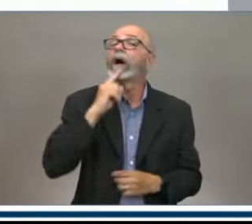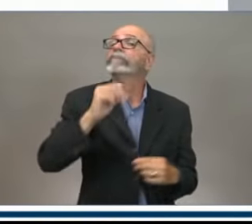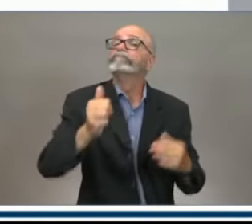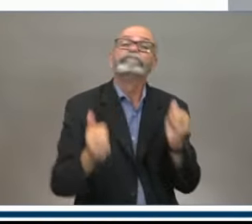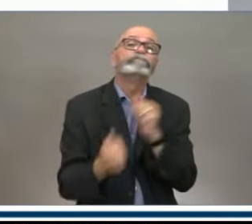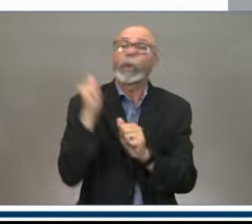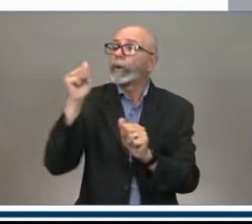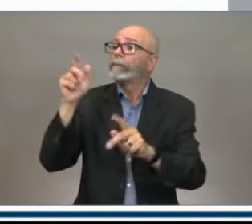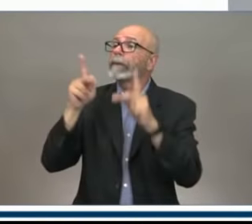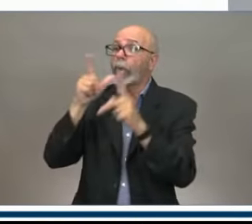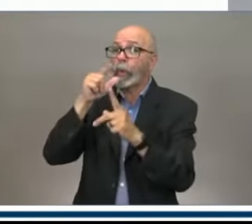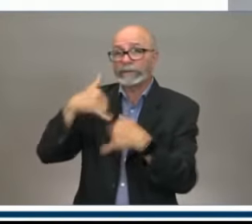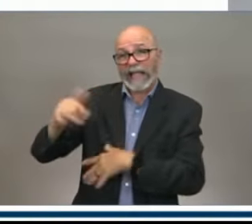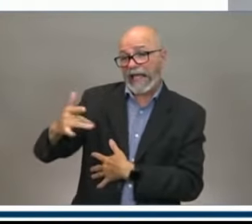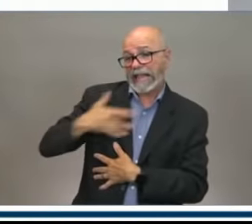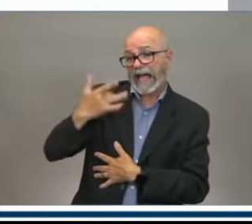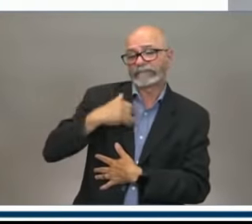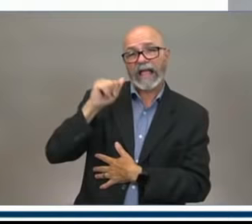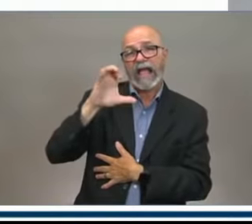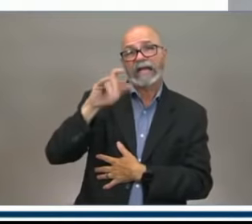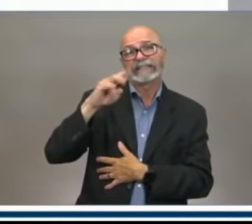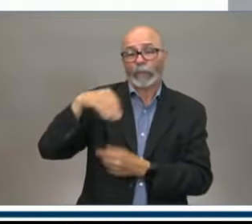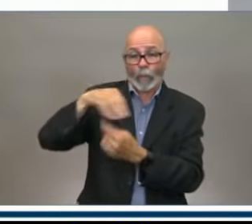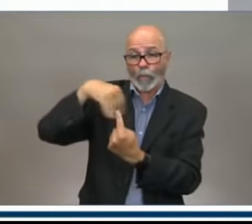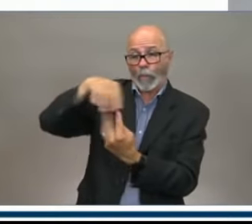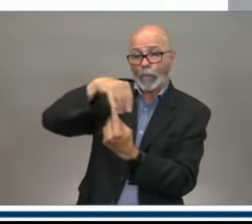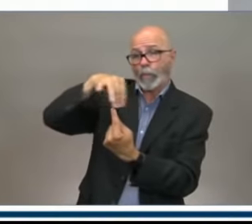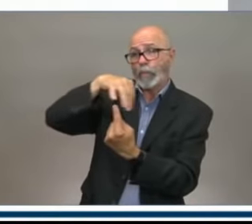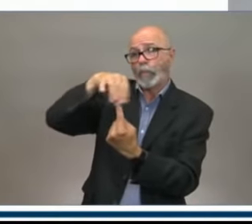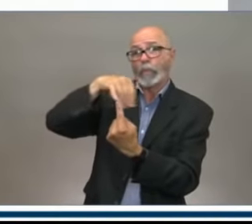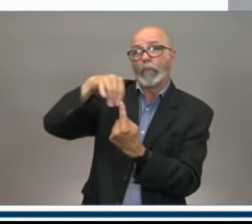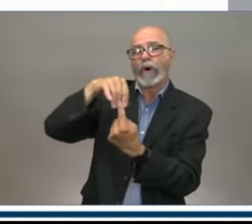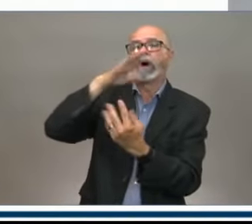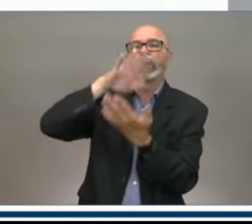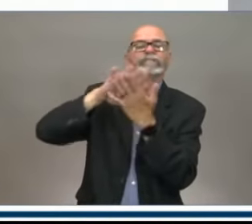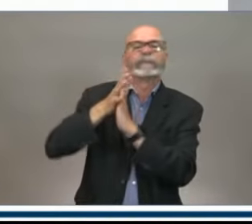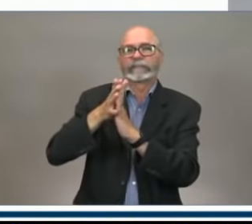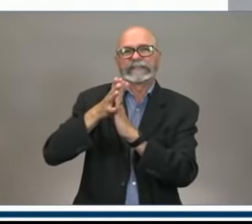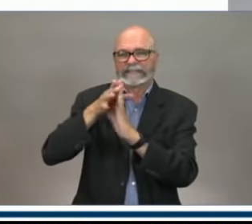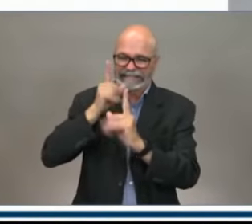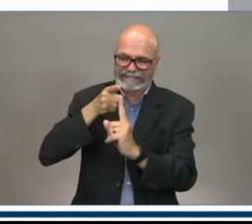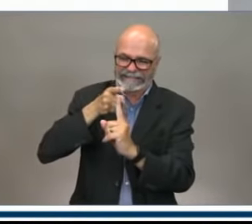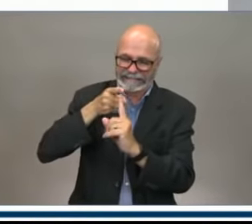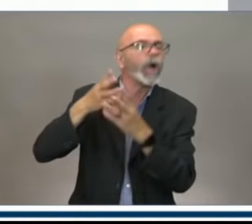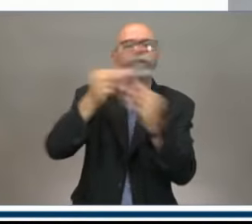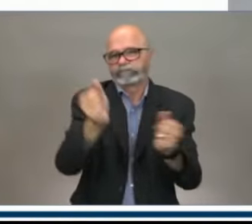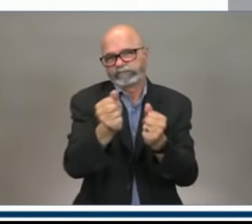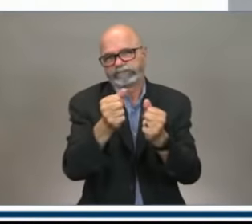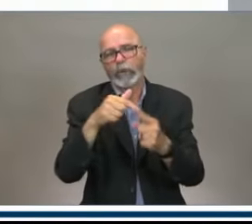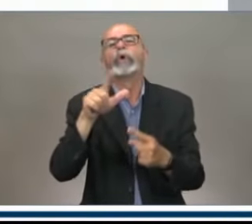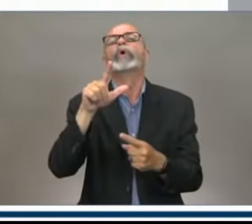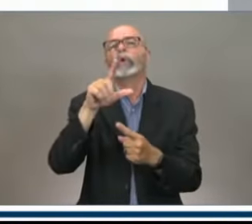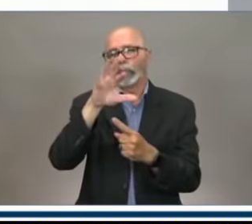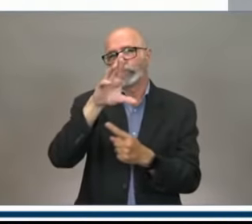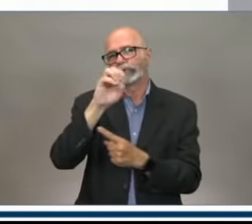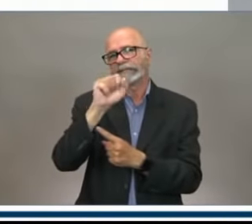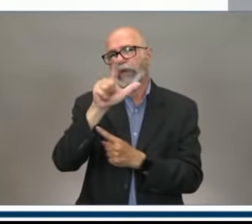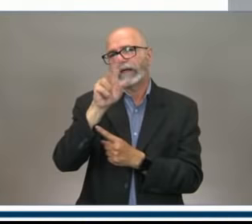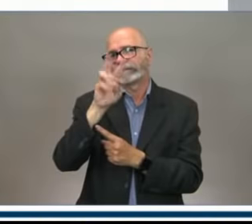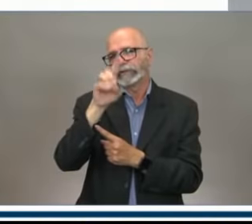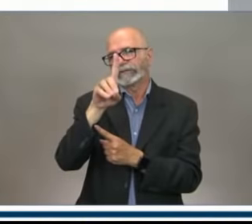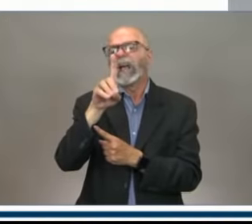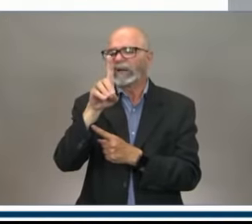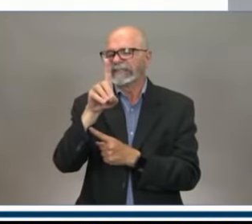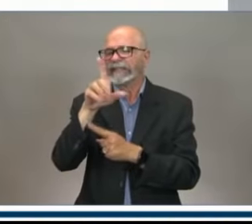where we can actually have them resolved. So we feel that there's other areas that, this was a piece of work that we needed to